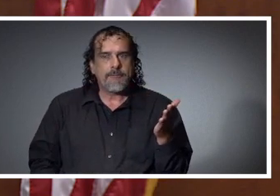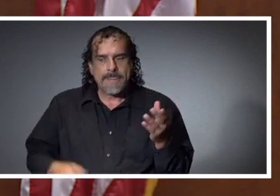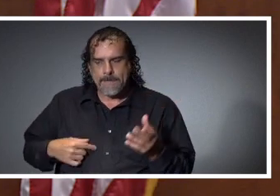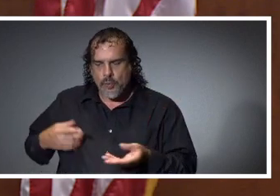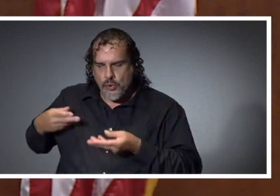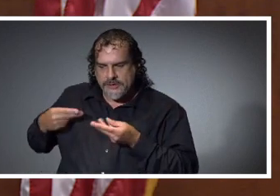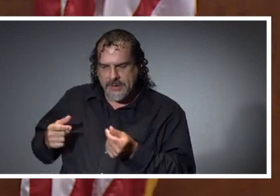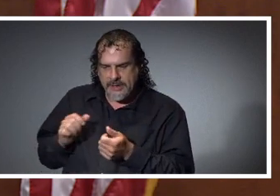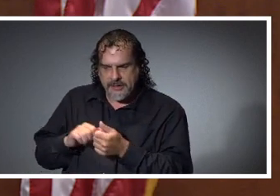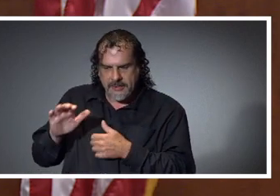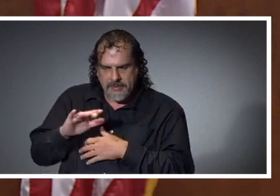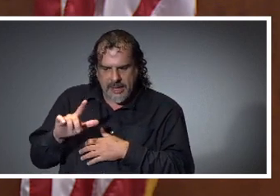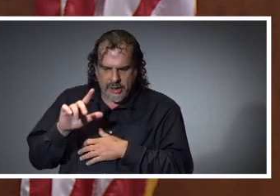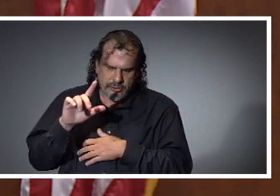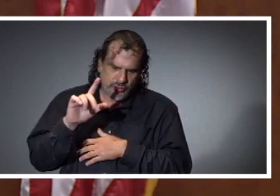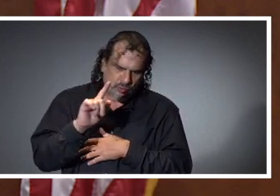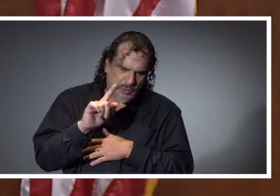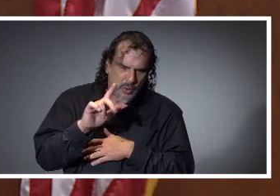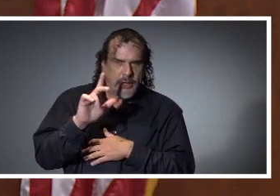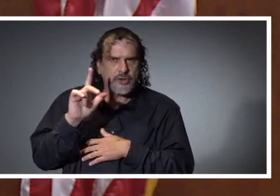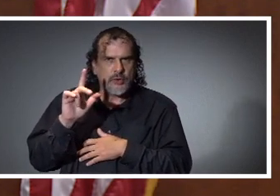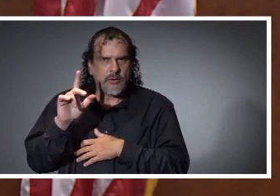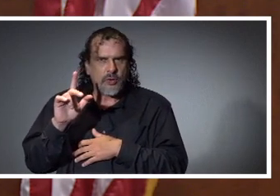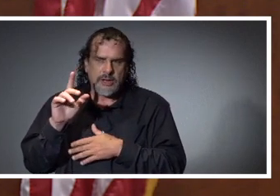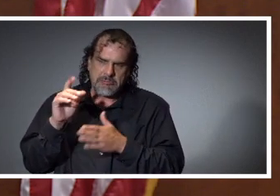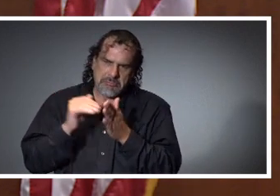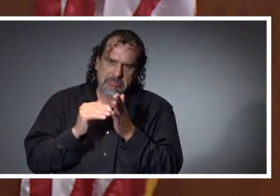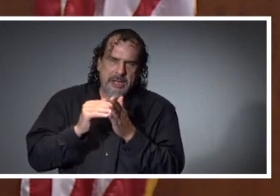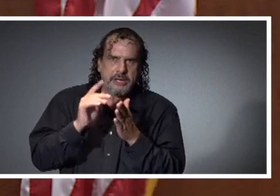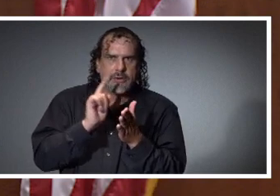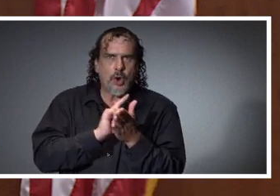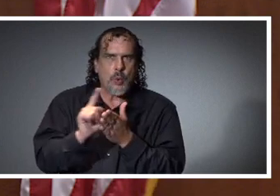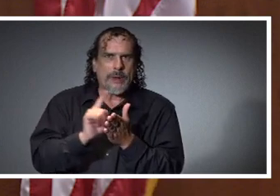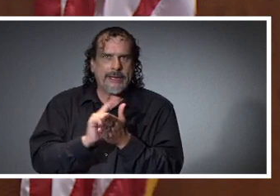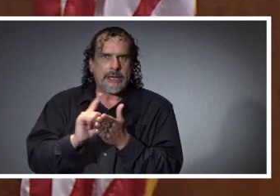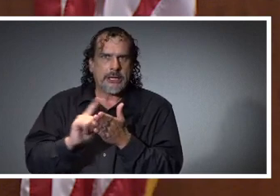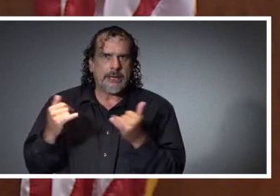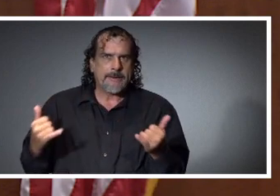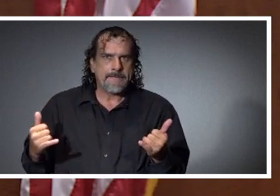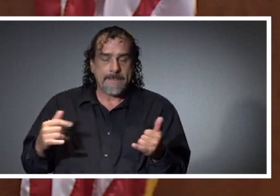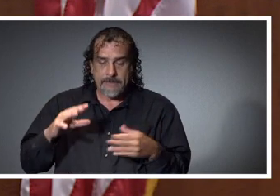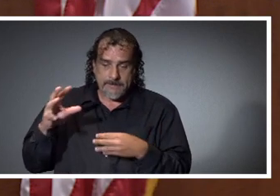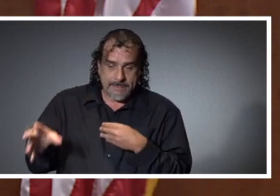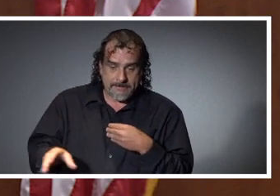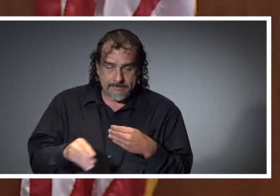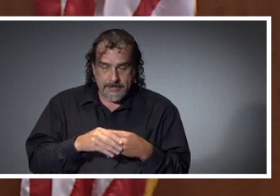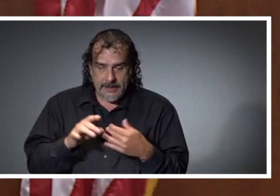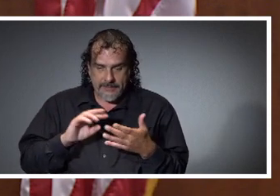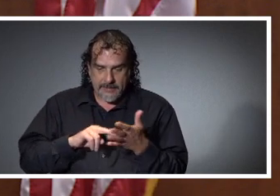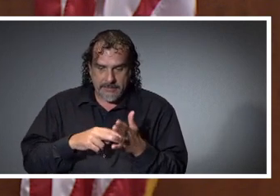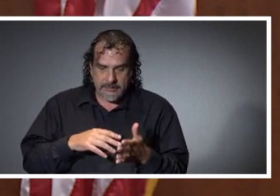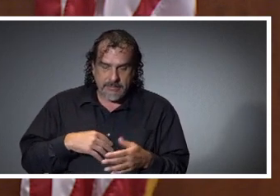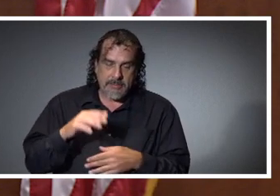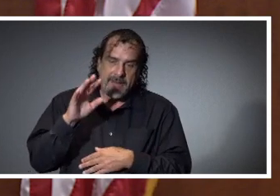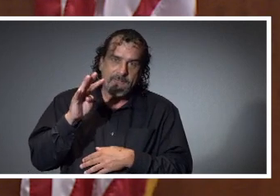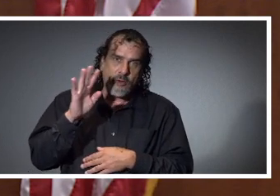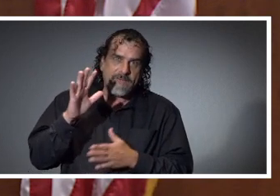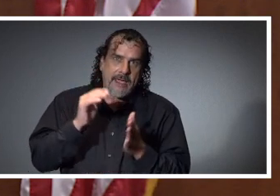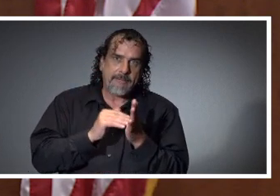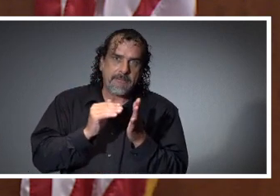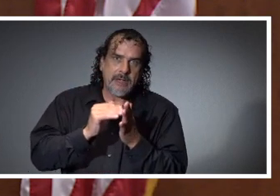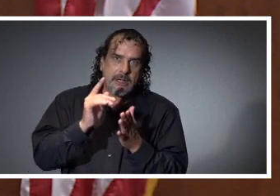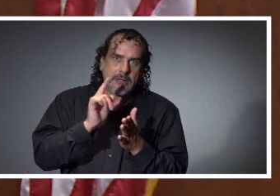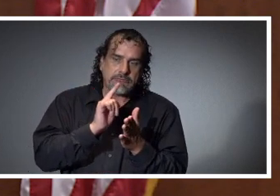between $21 and $23 million per week. If we added the $100, that would mean we would have $45 million per